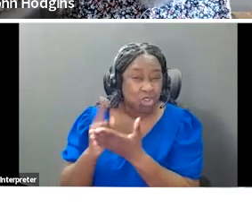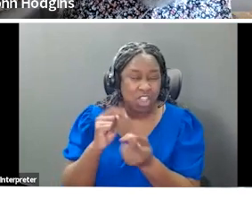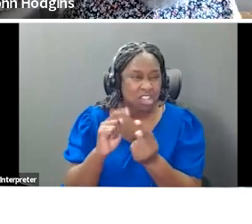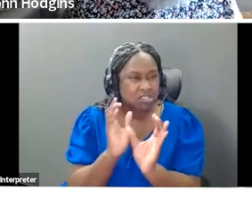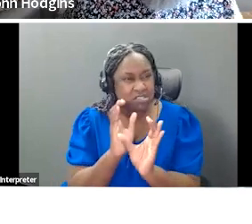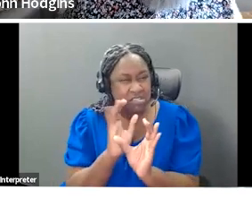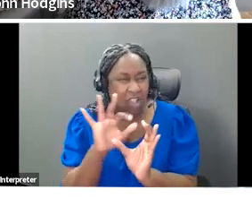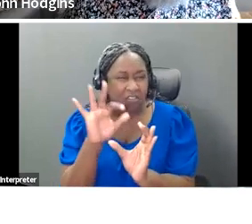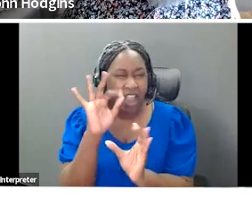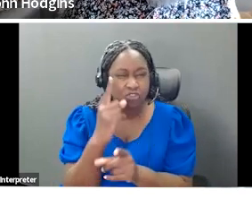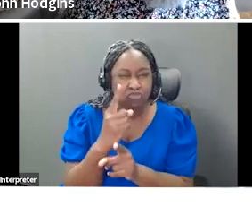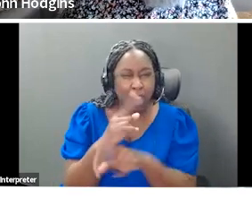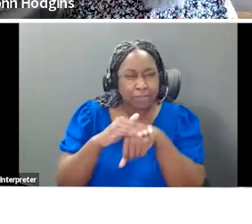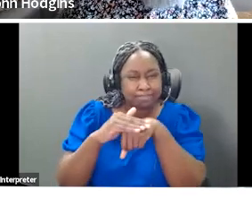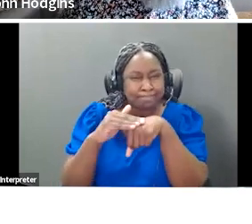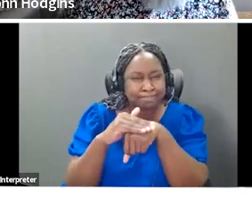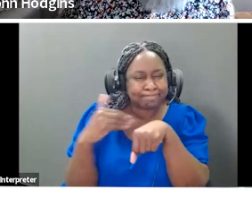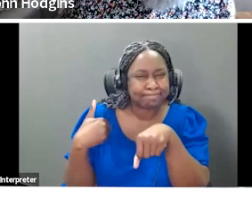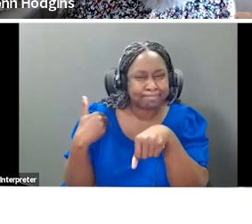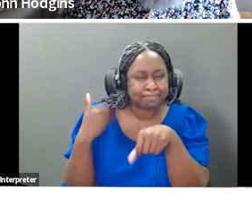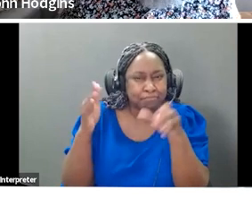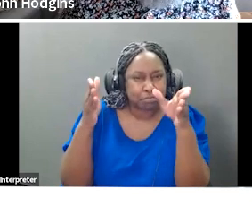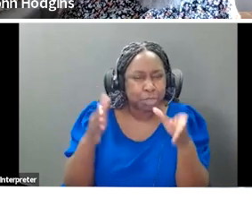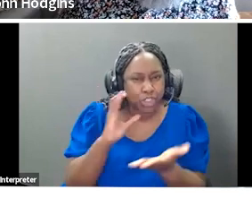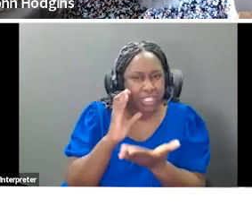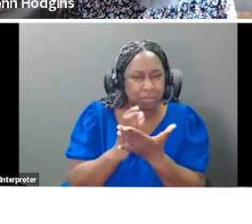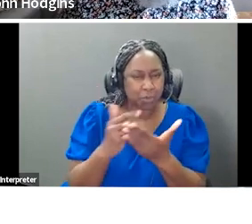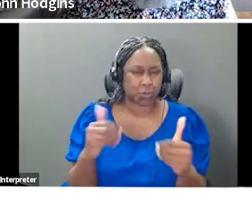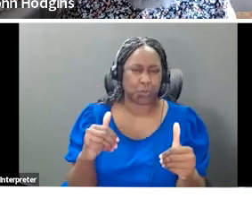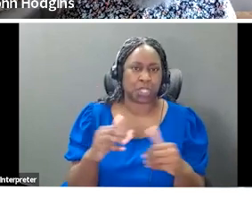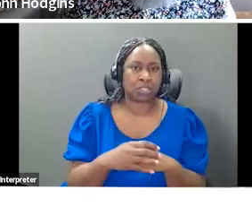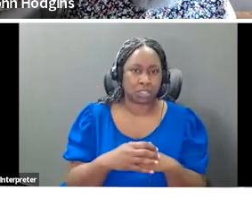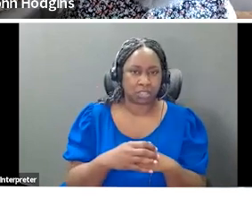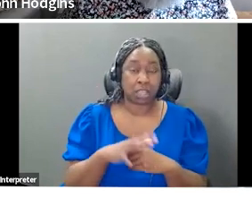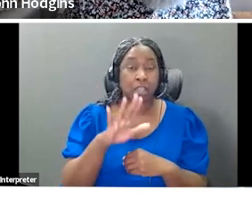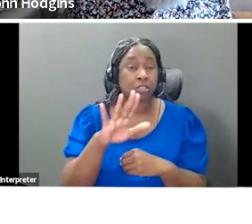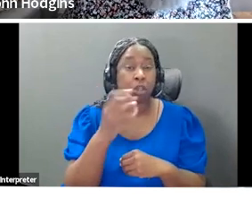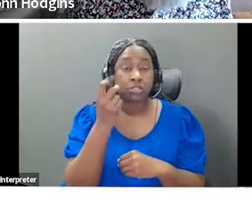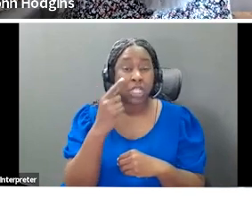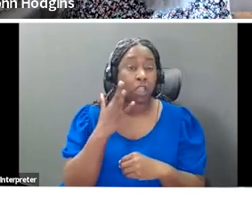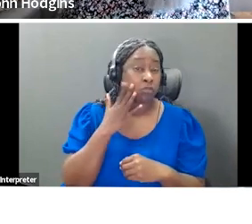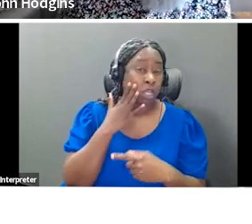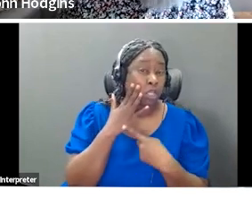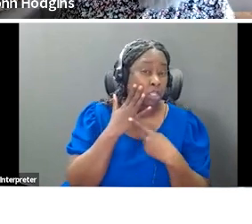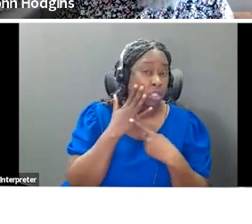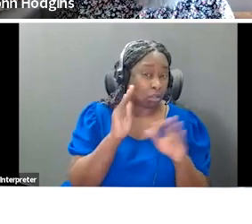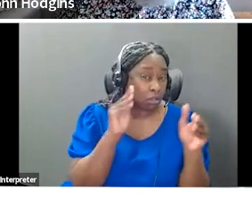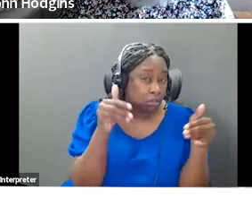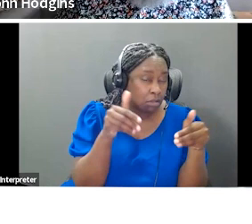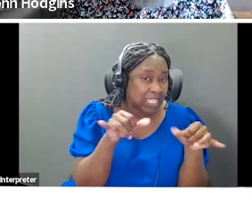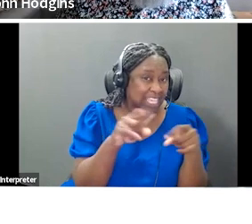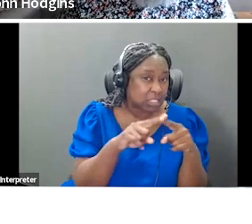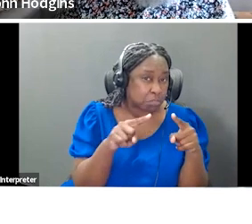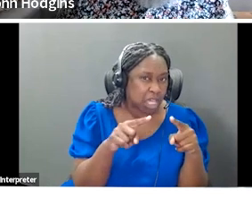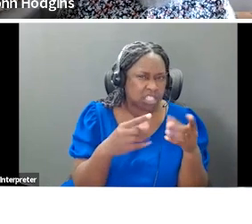Native American youth. Broaden your approach to representation beyond just race, as we talked about. Don't